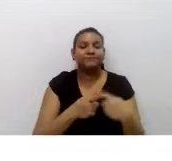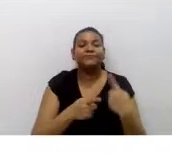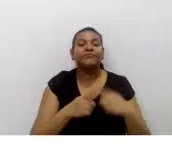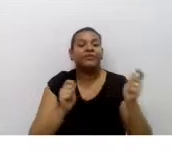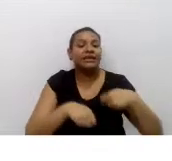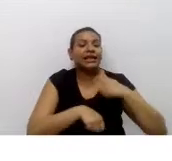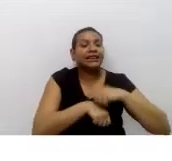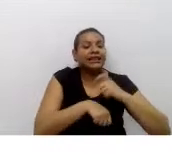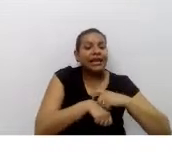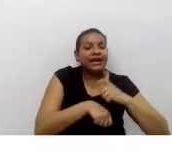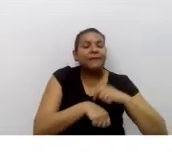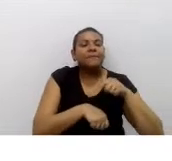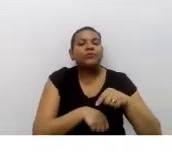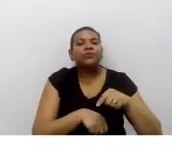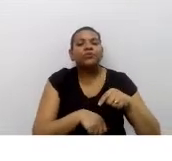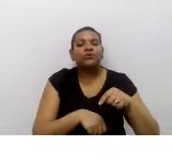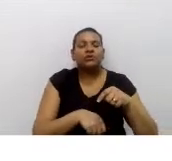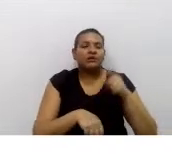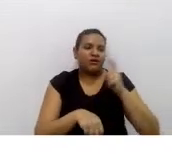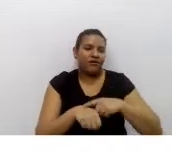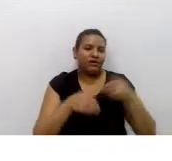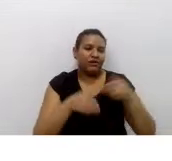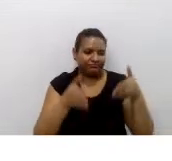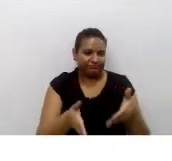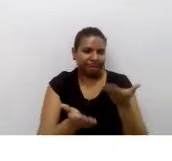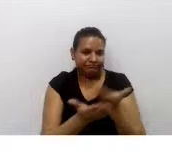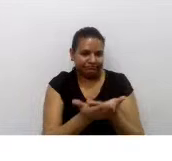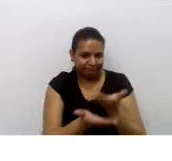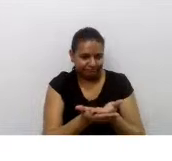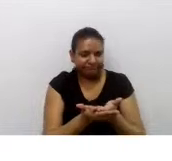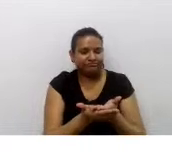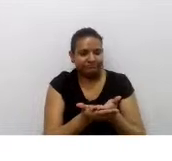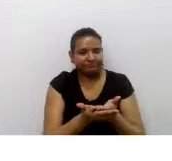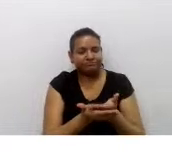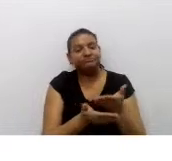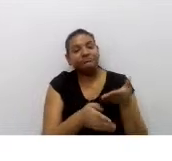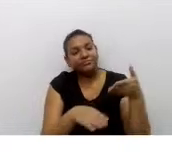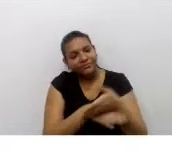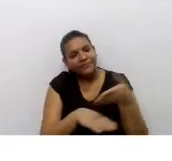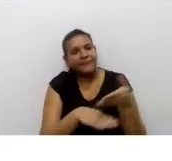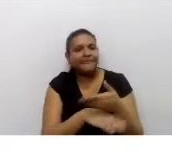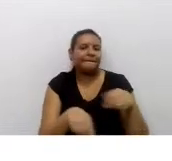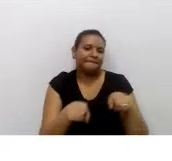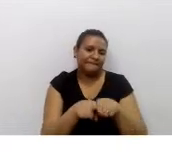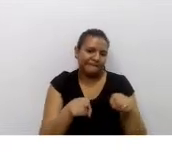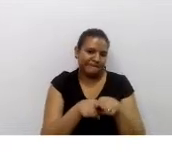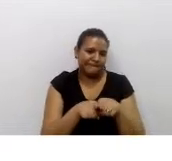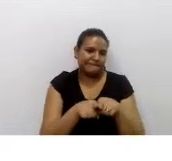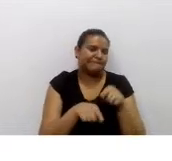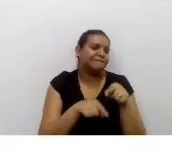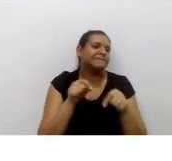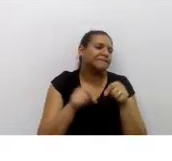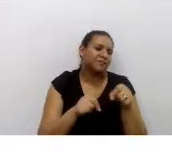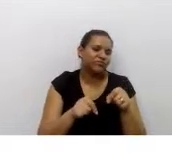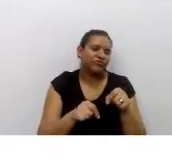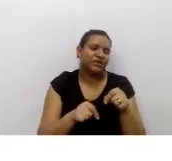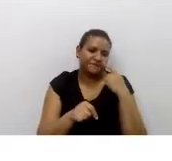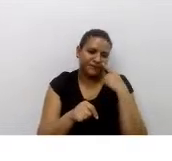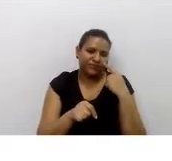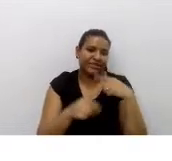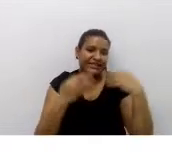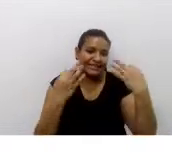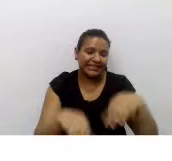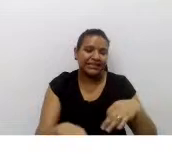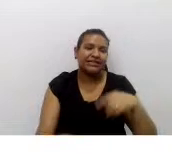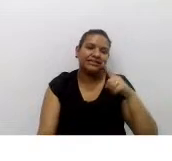own before they come to class to engage with it, and they will appreciate it, I'm sure, having that time. Those who don't need